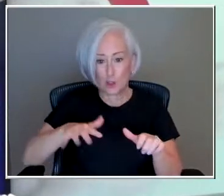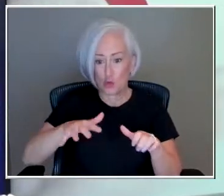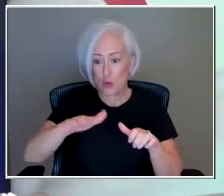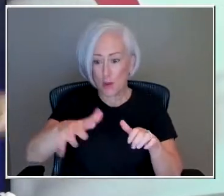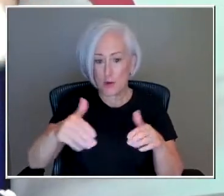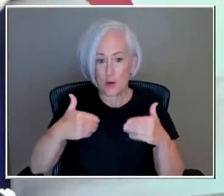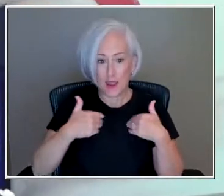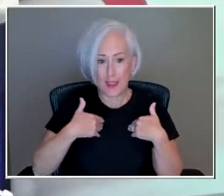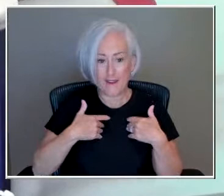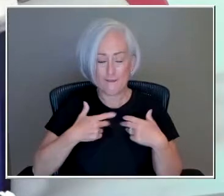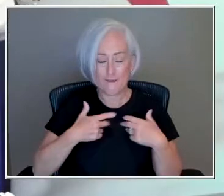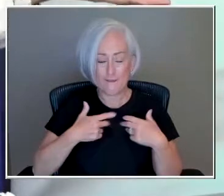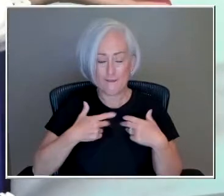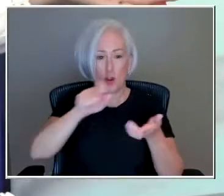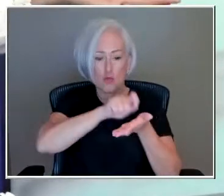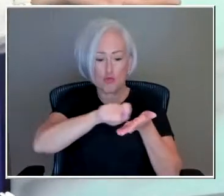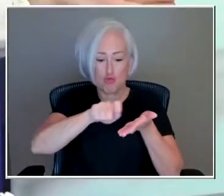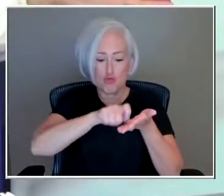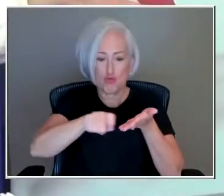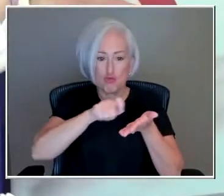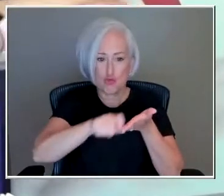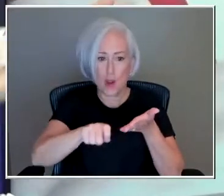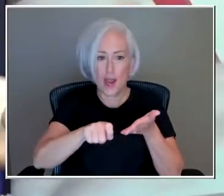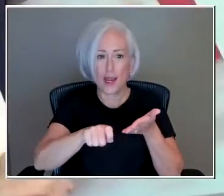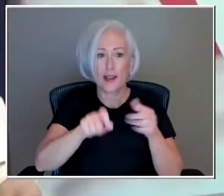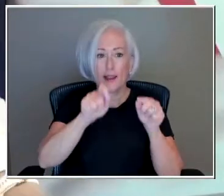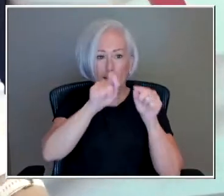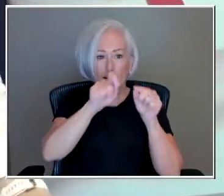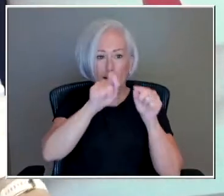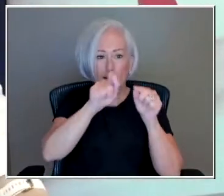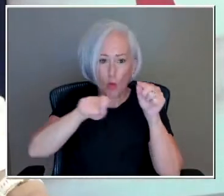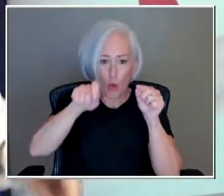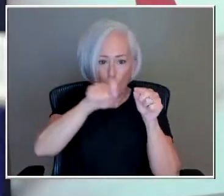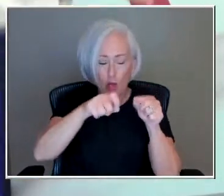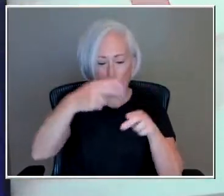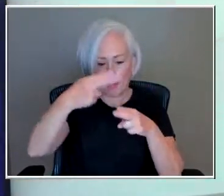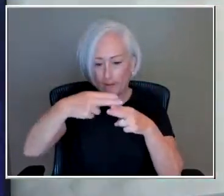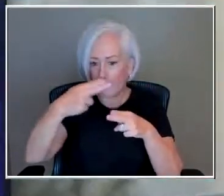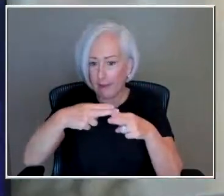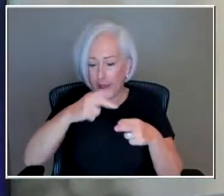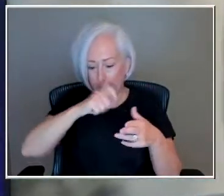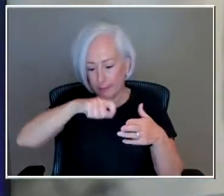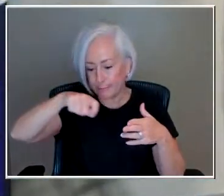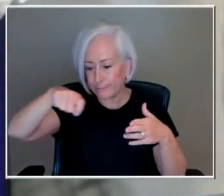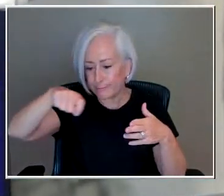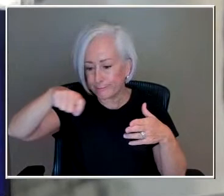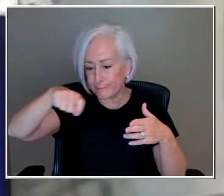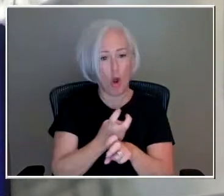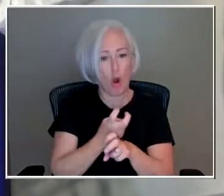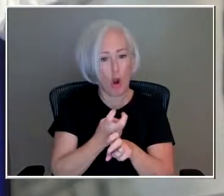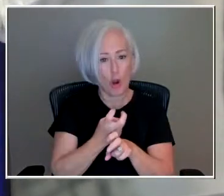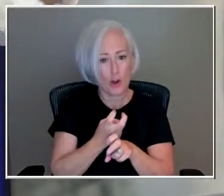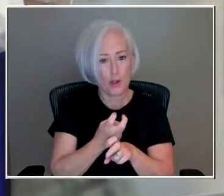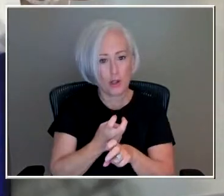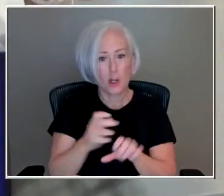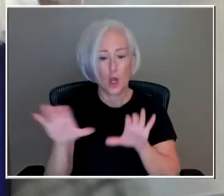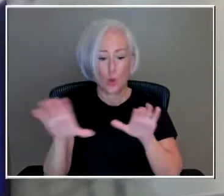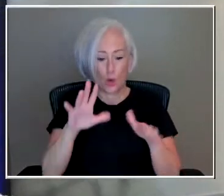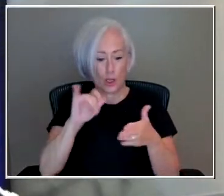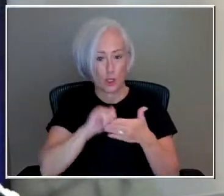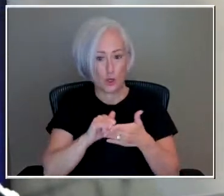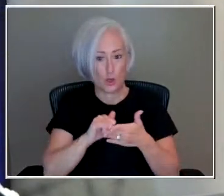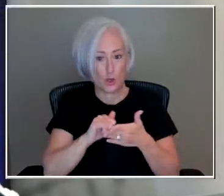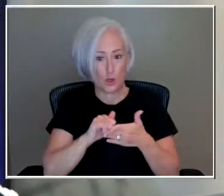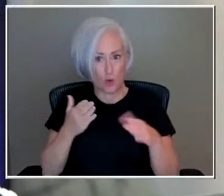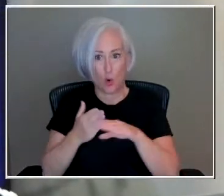difficult time, drawing spirals, lines, or even writing their name. So we do this test before, after, and during the procedure.